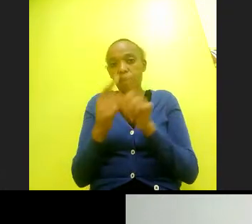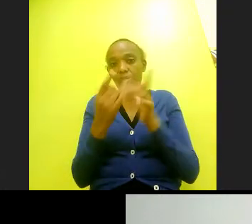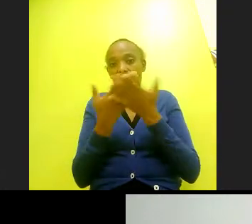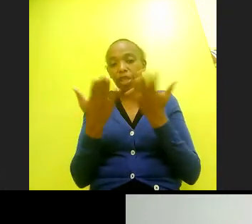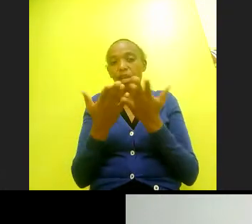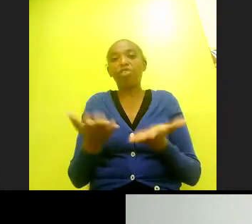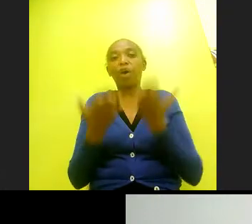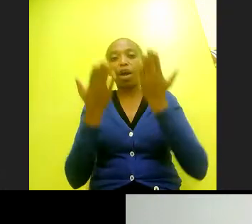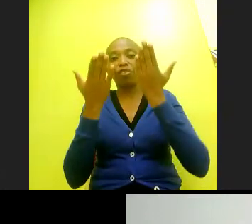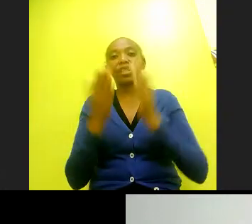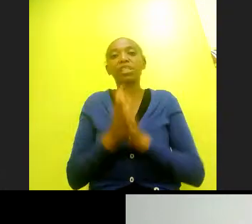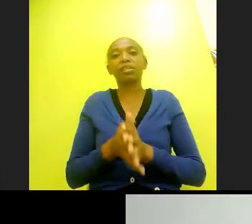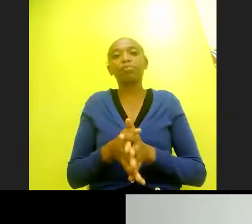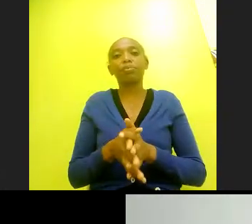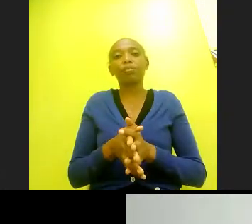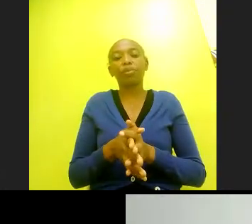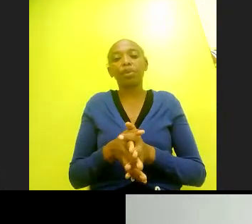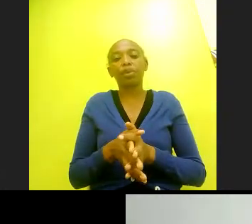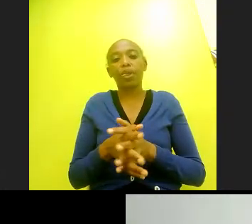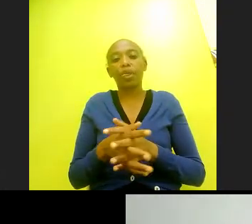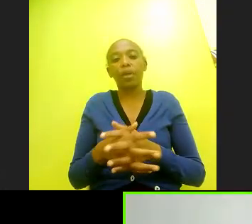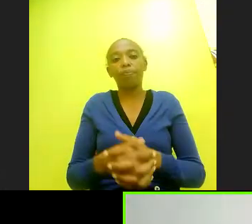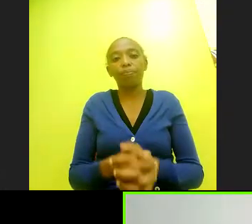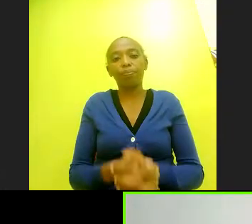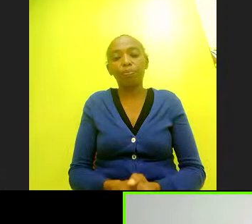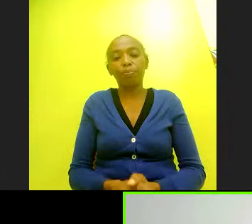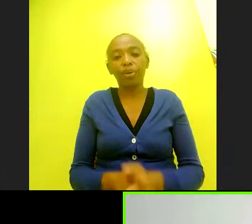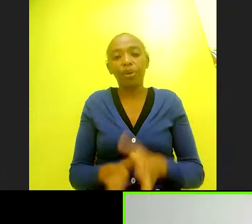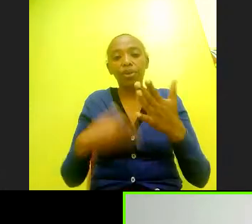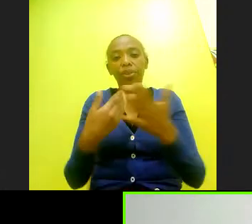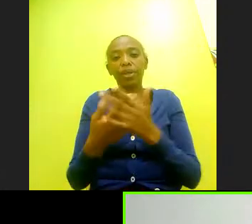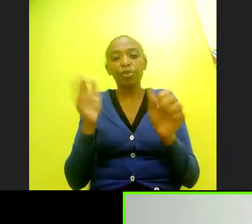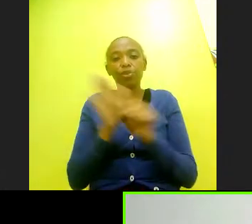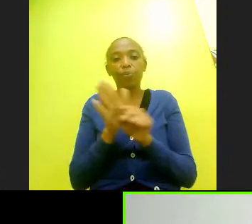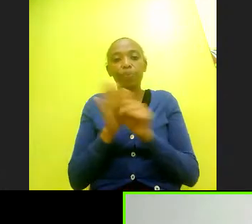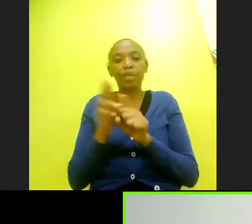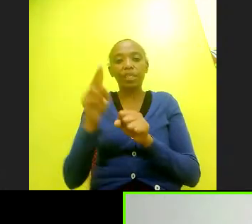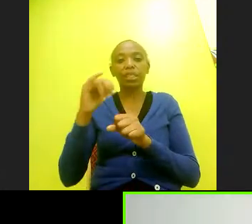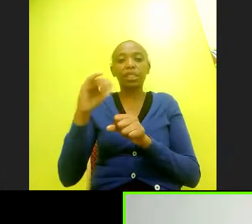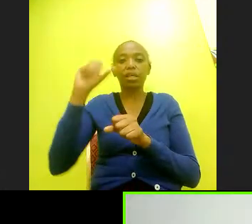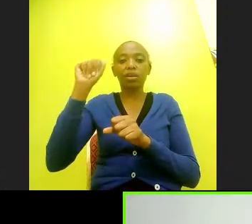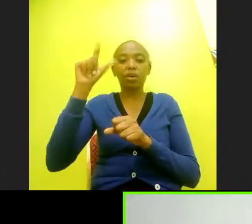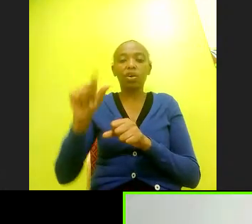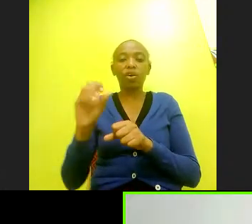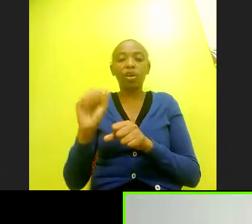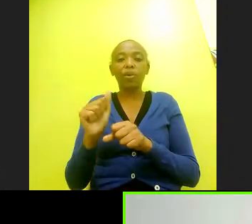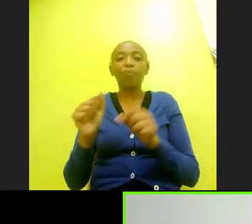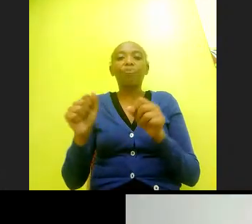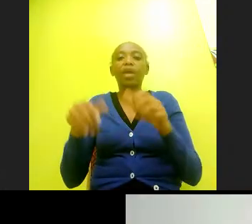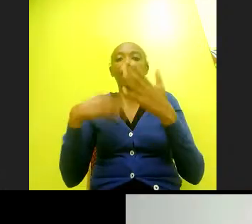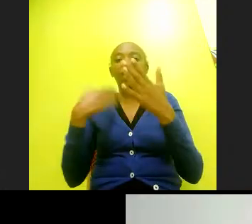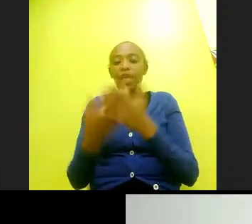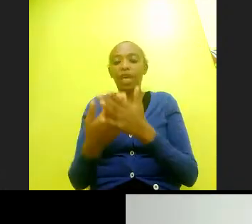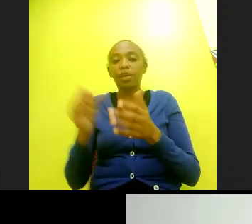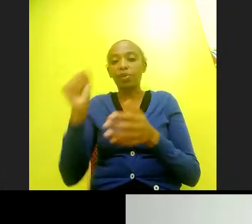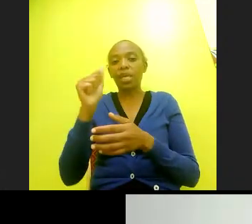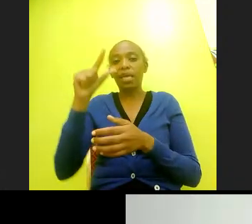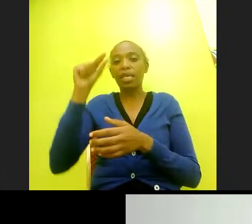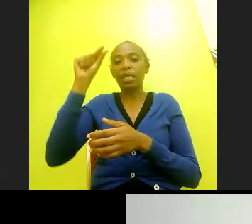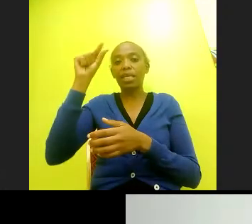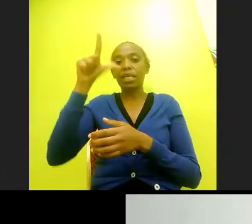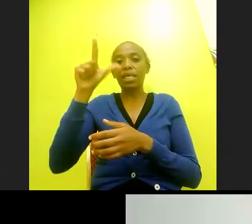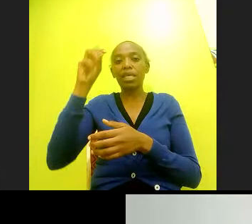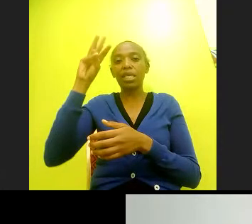advancement forward? Aisha, over to you. Thank you so much, Nicole. And thank you, Salima, for such a rich document. As